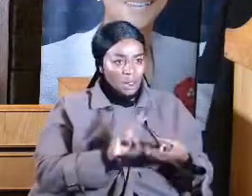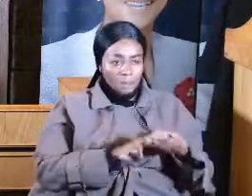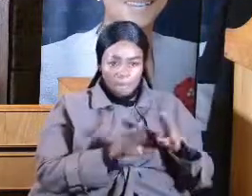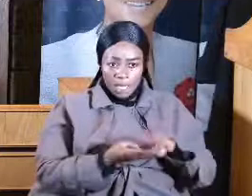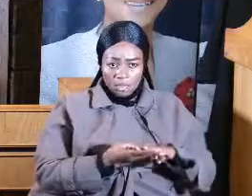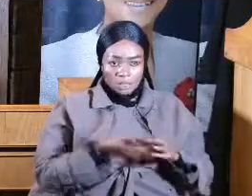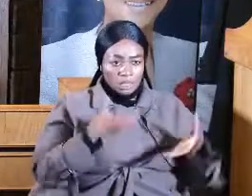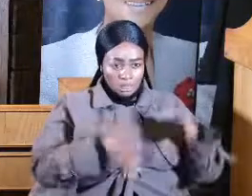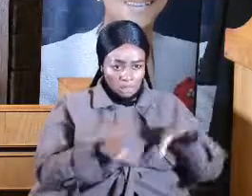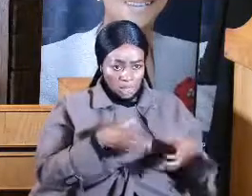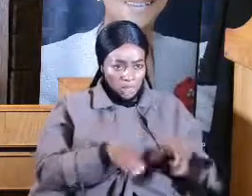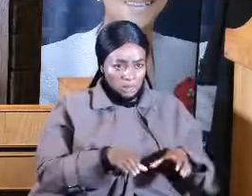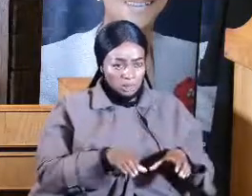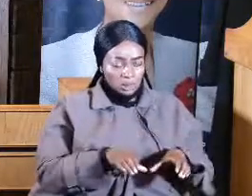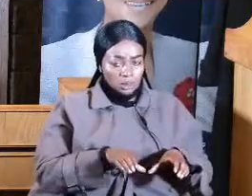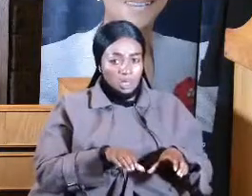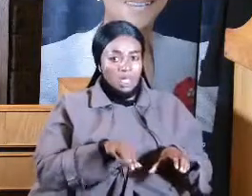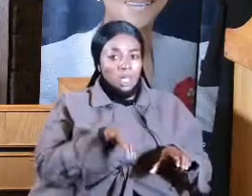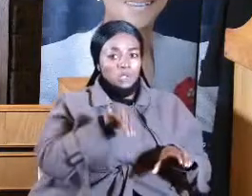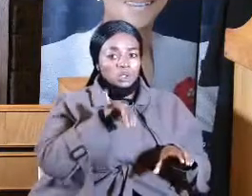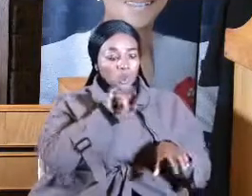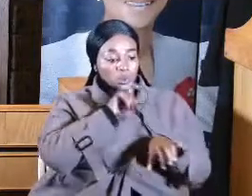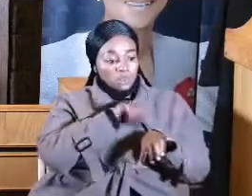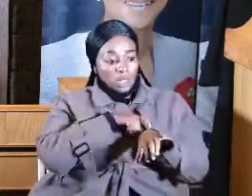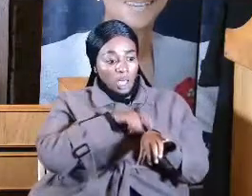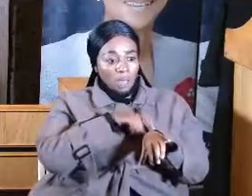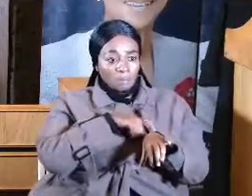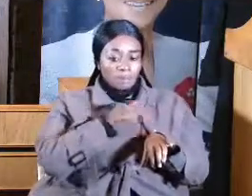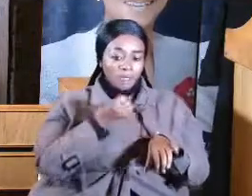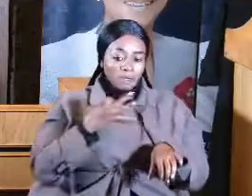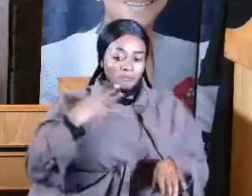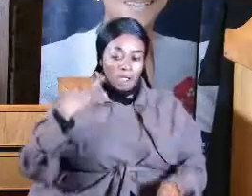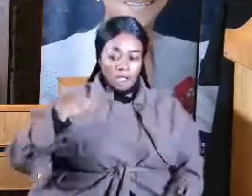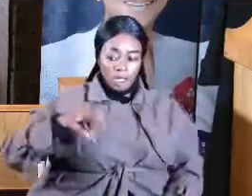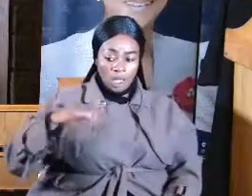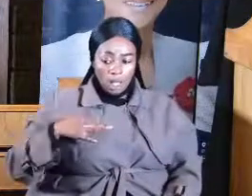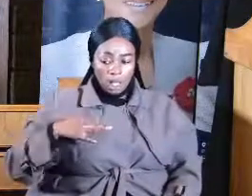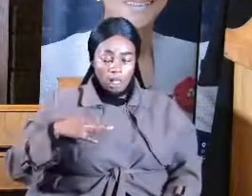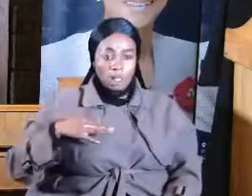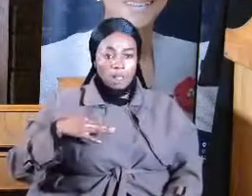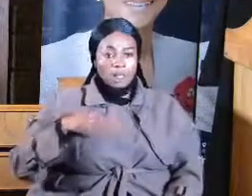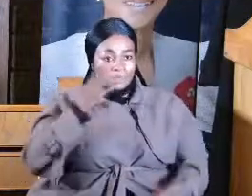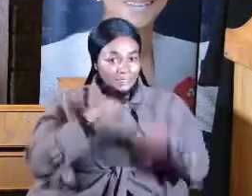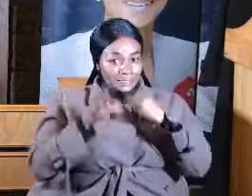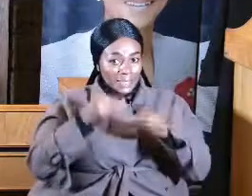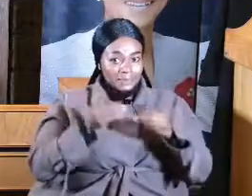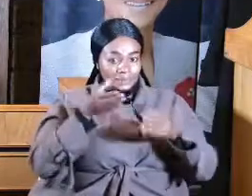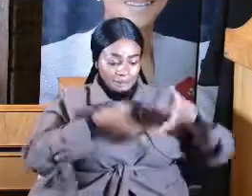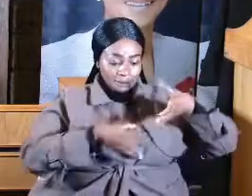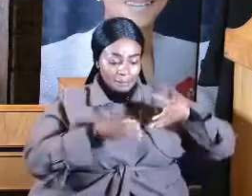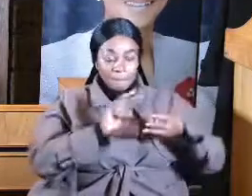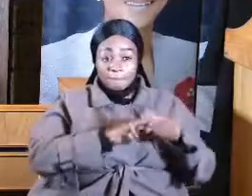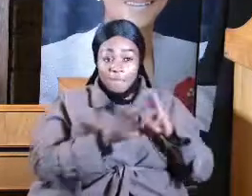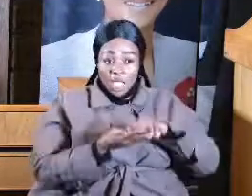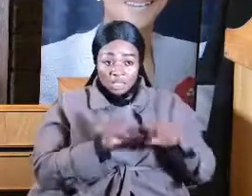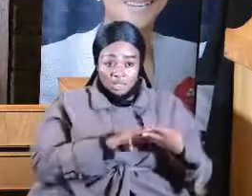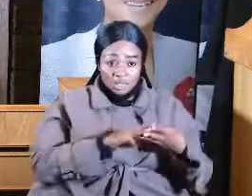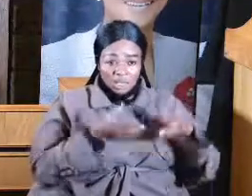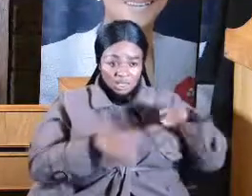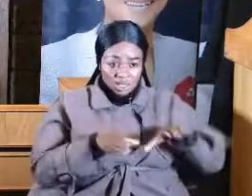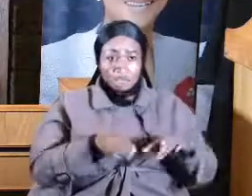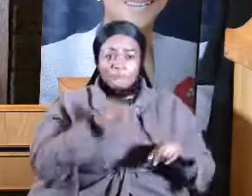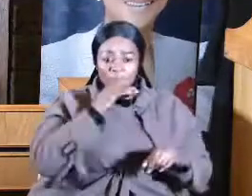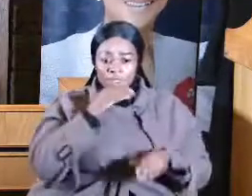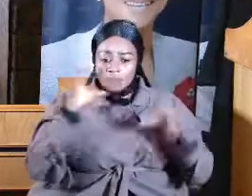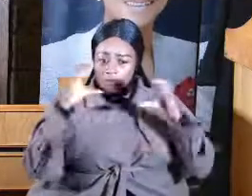scarce skill. So it means when your girls have maths and science, they will be able to do subjects like engineering.